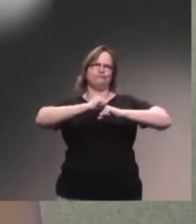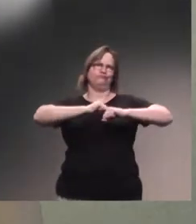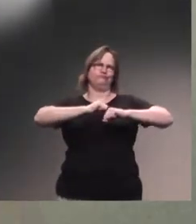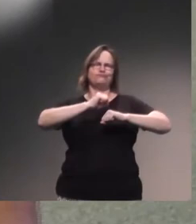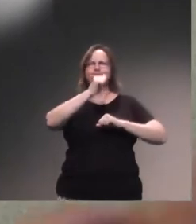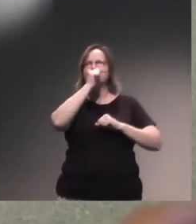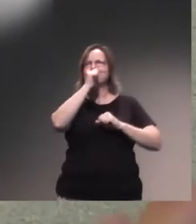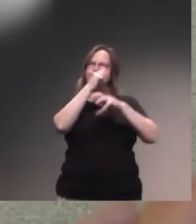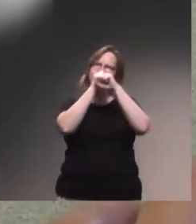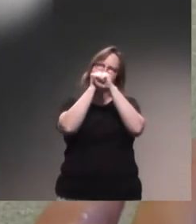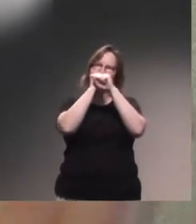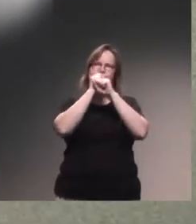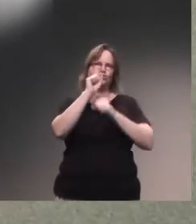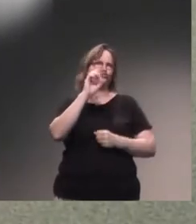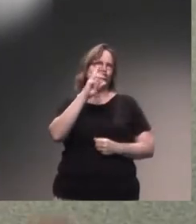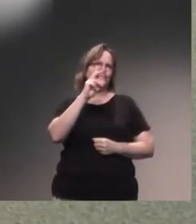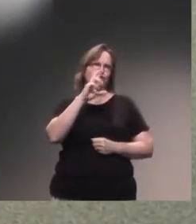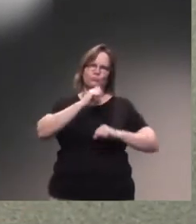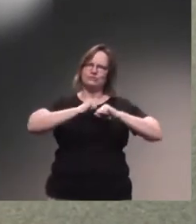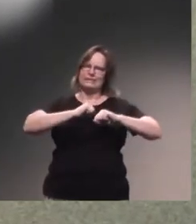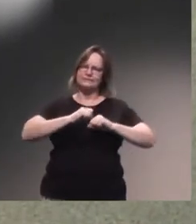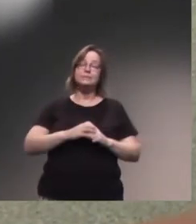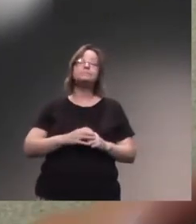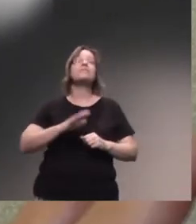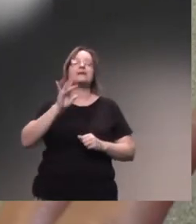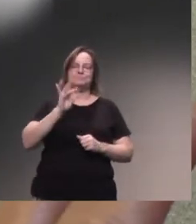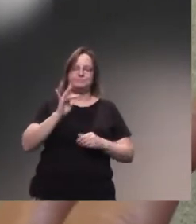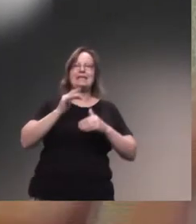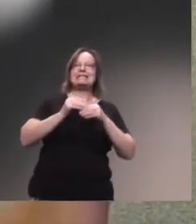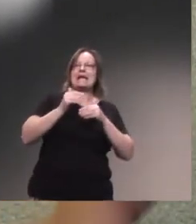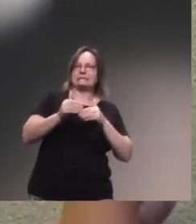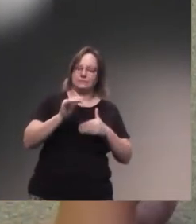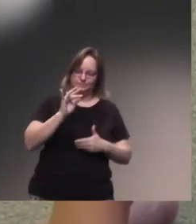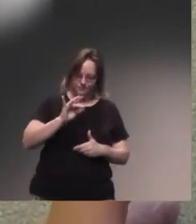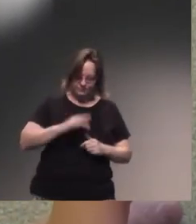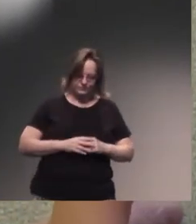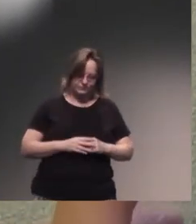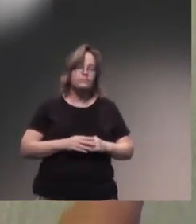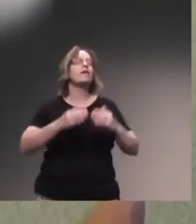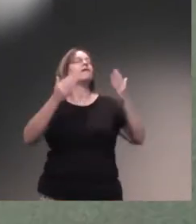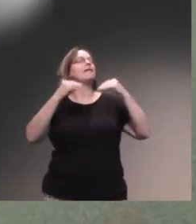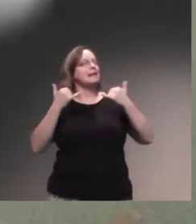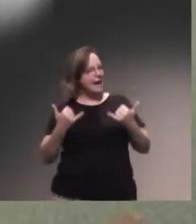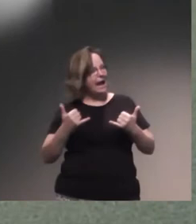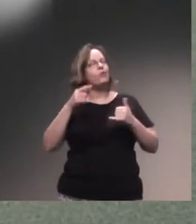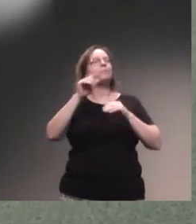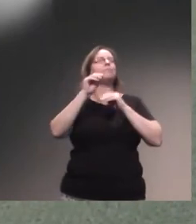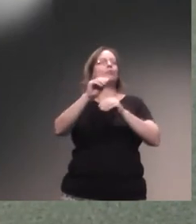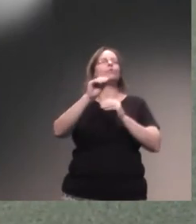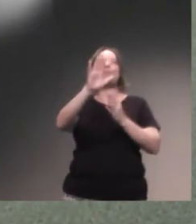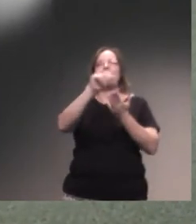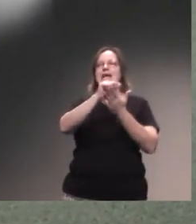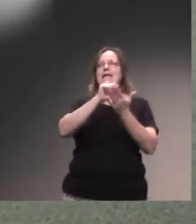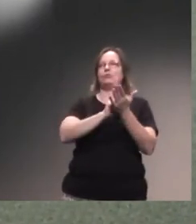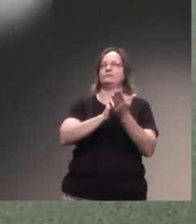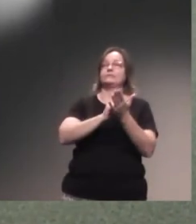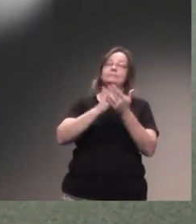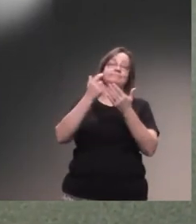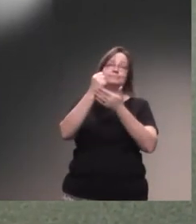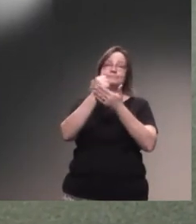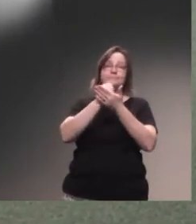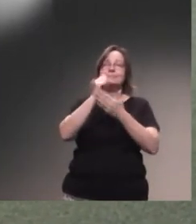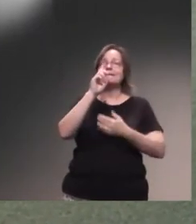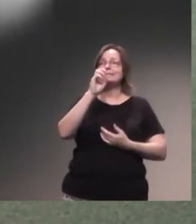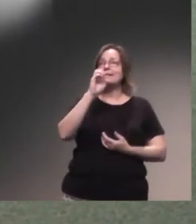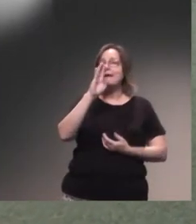protected. Then click Next, and this is where you'll enter your financial information, the debit card number, if